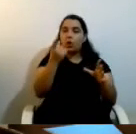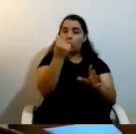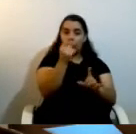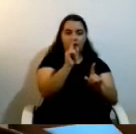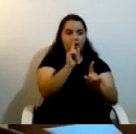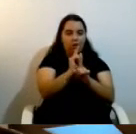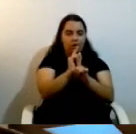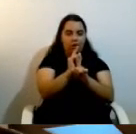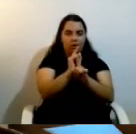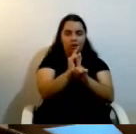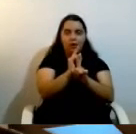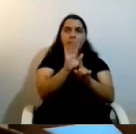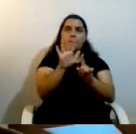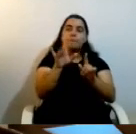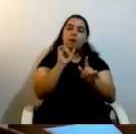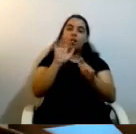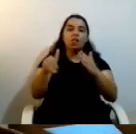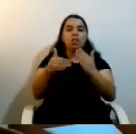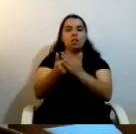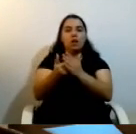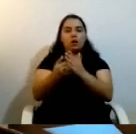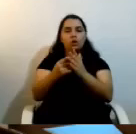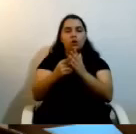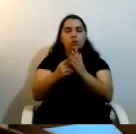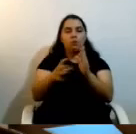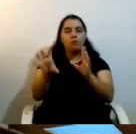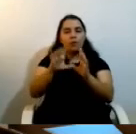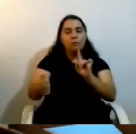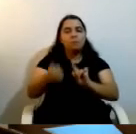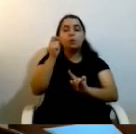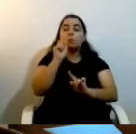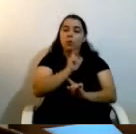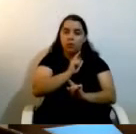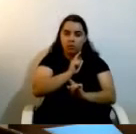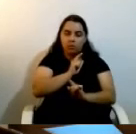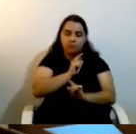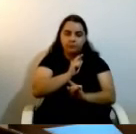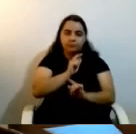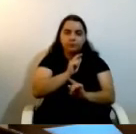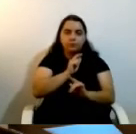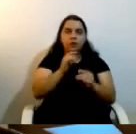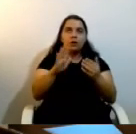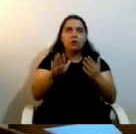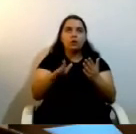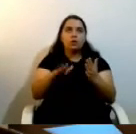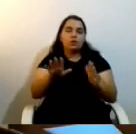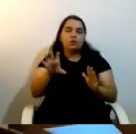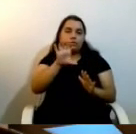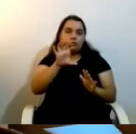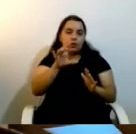liberates persons with disabilities from dependence on the family, that empowers them to live